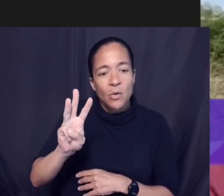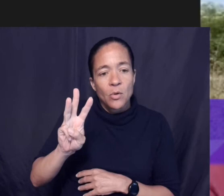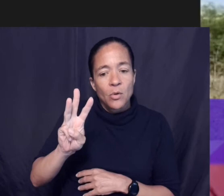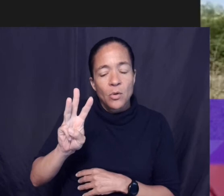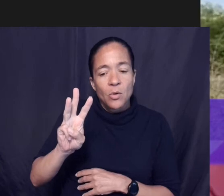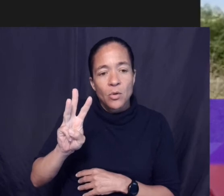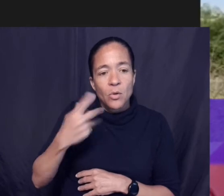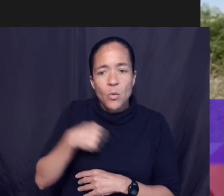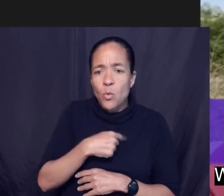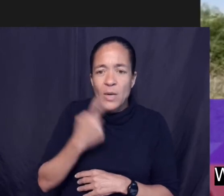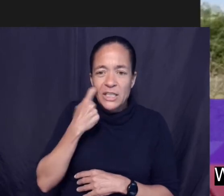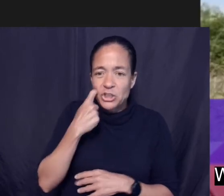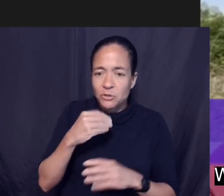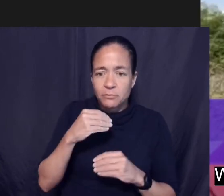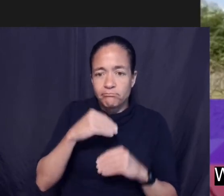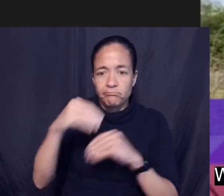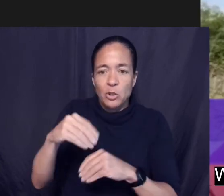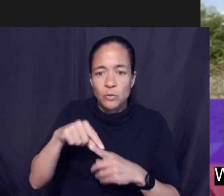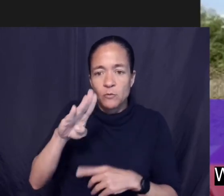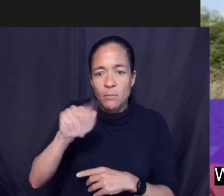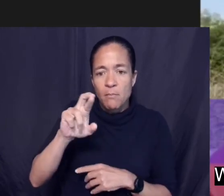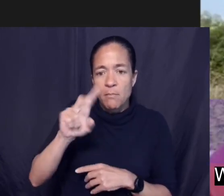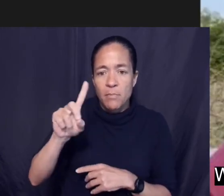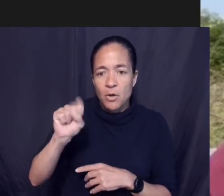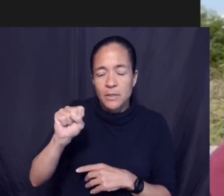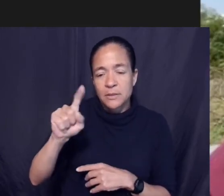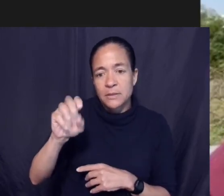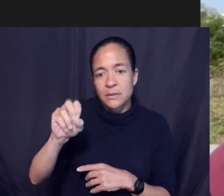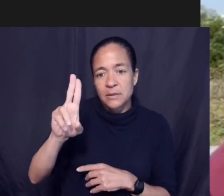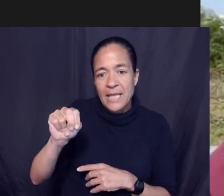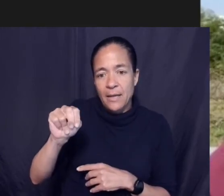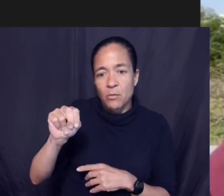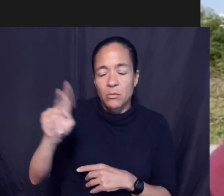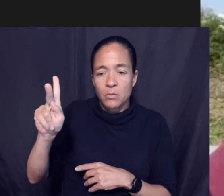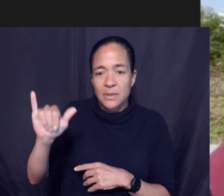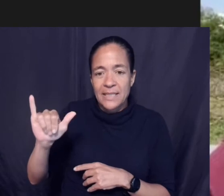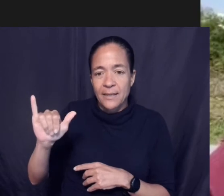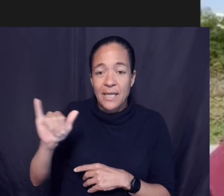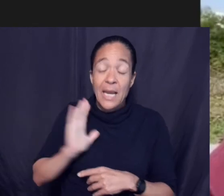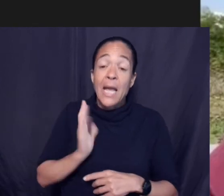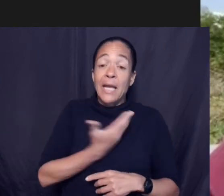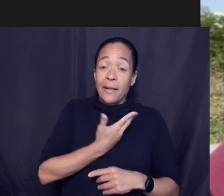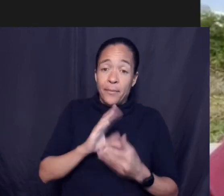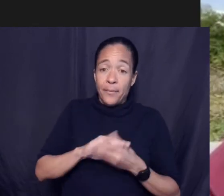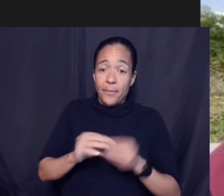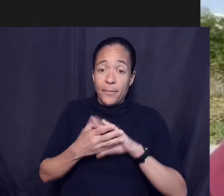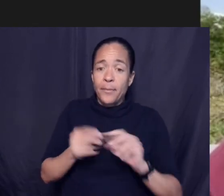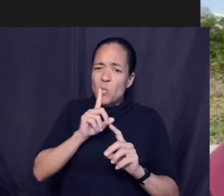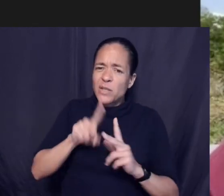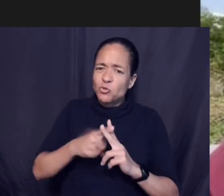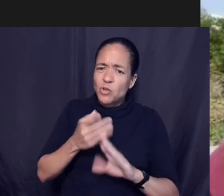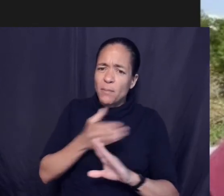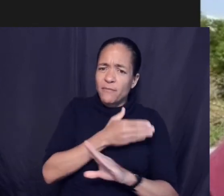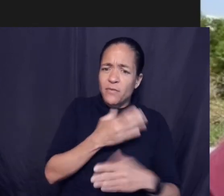2016. We just moved out to Bardstown, Kentucky. And for us, kind of got